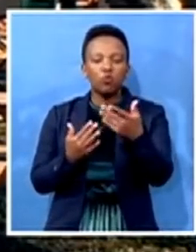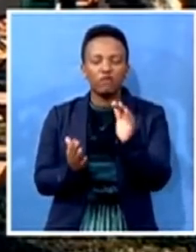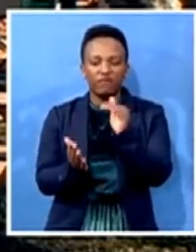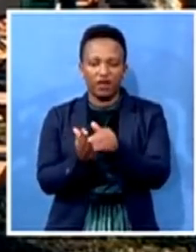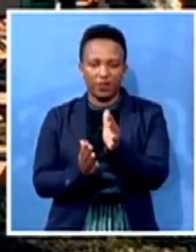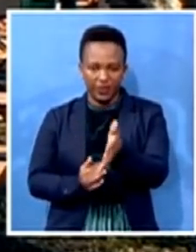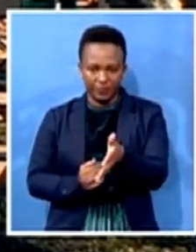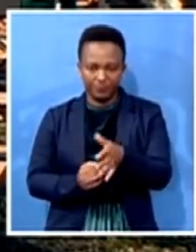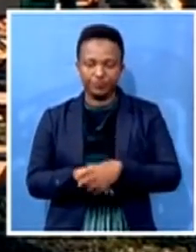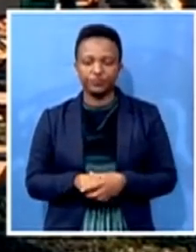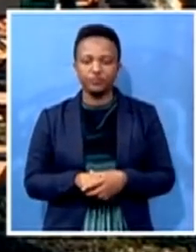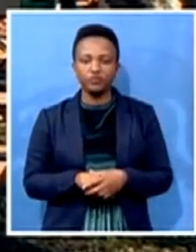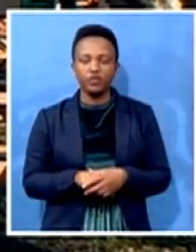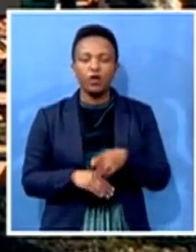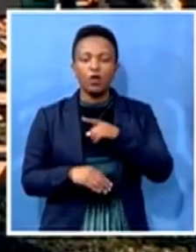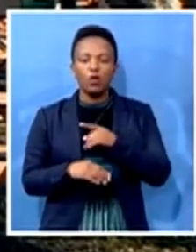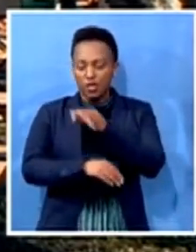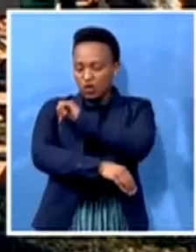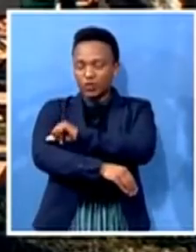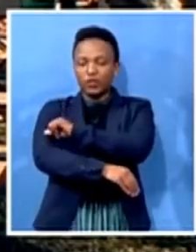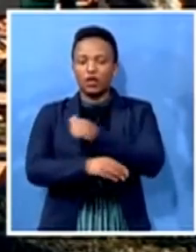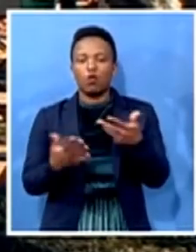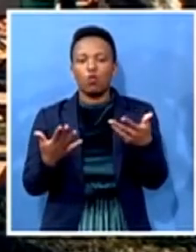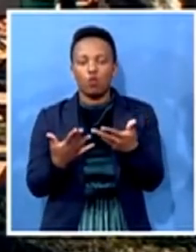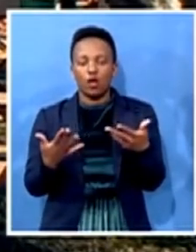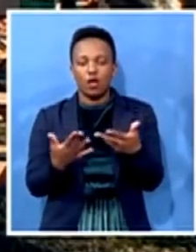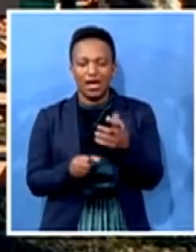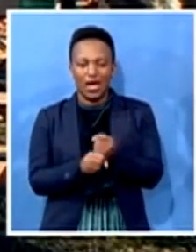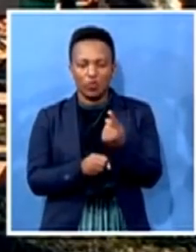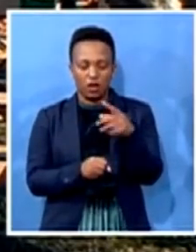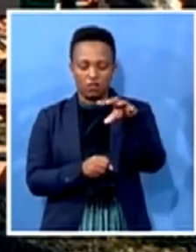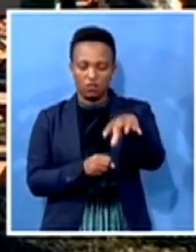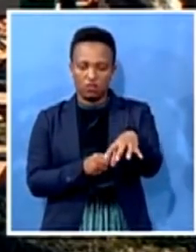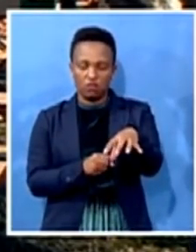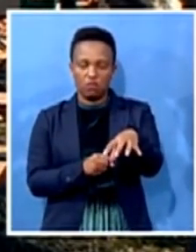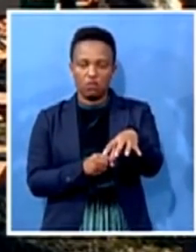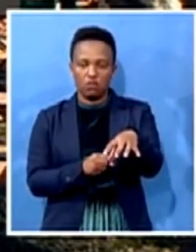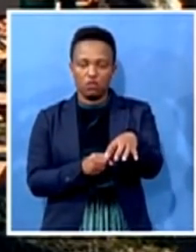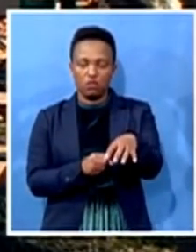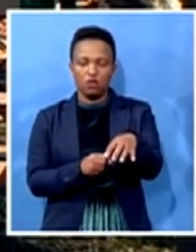the south of Gauteng, including up to Sidibeng and up to